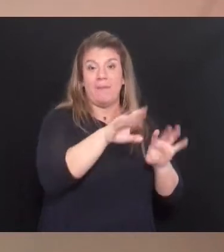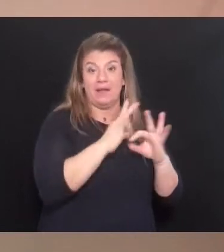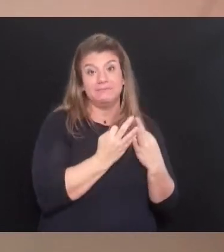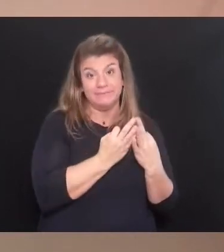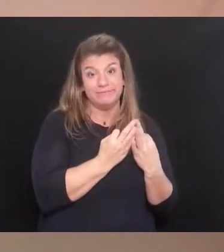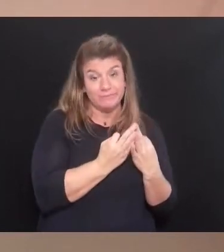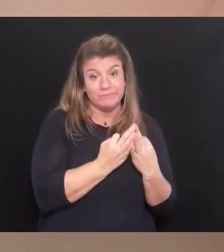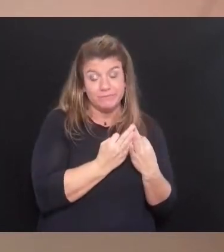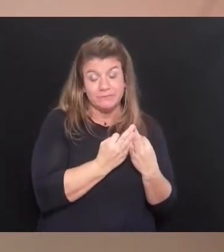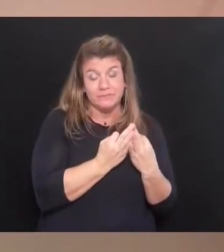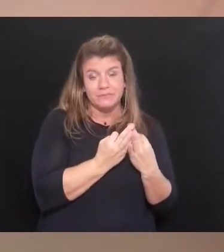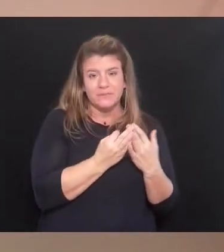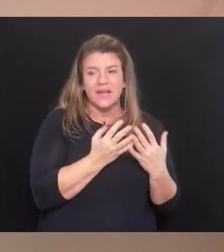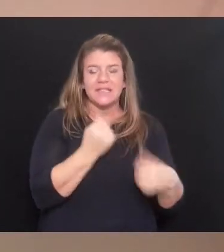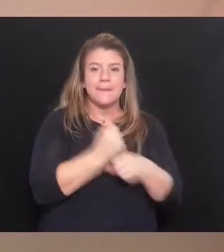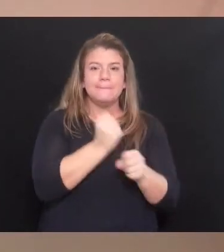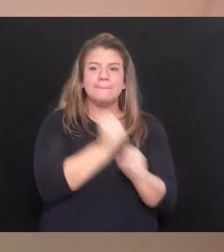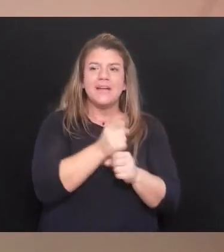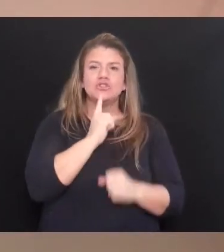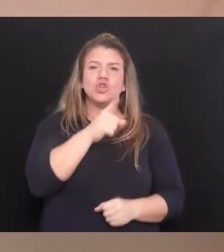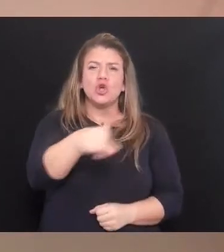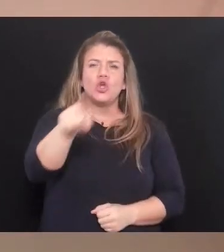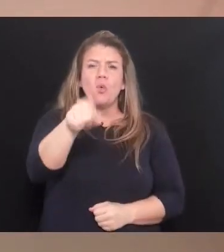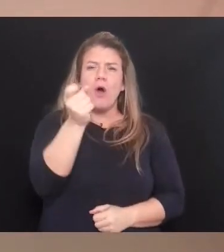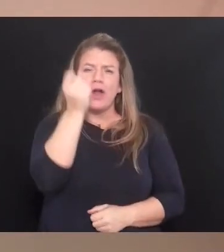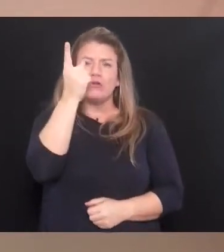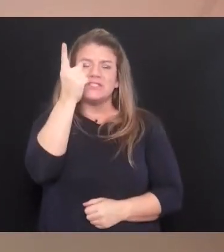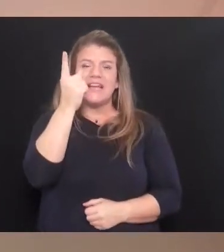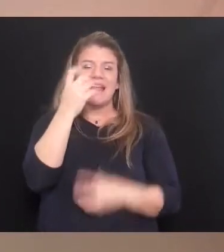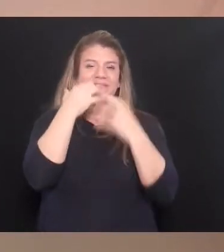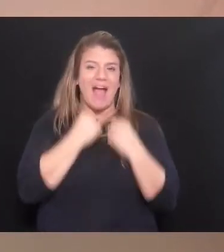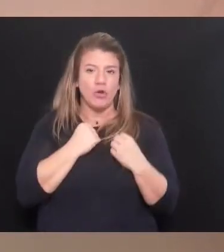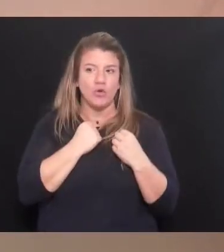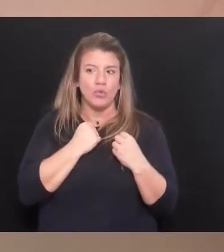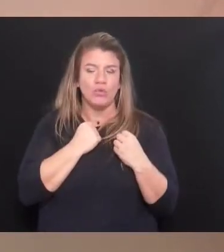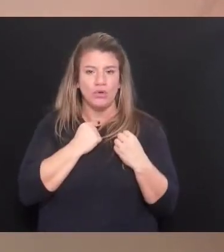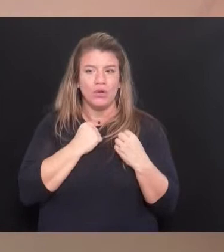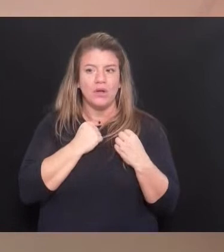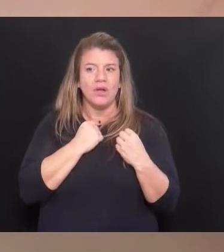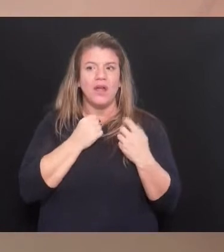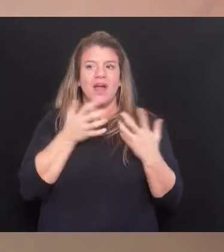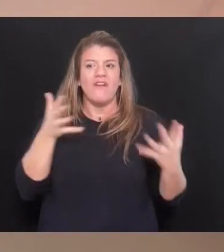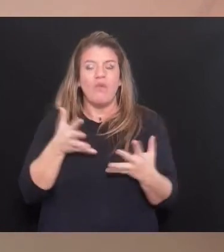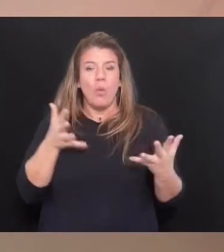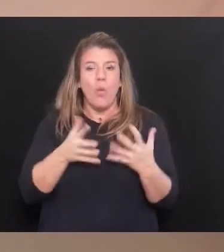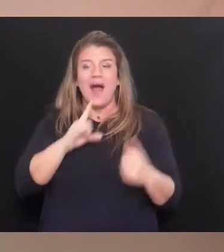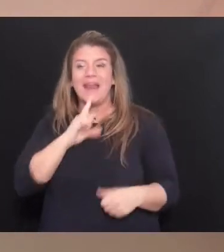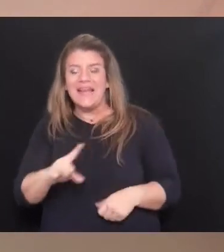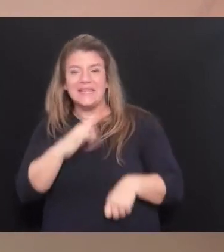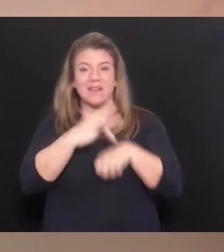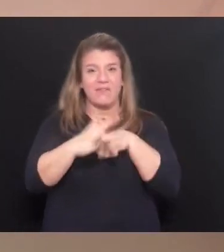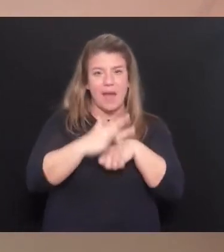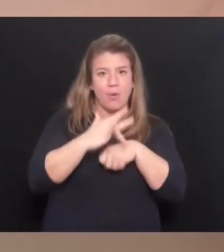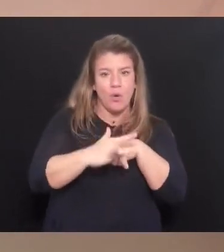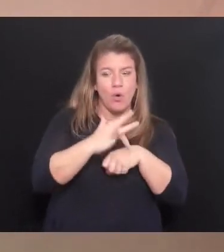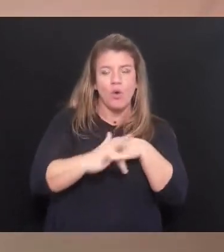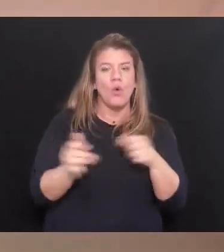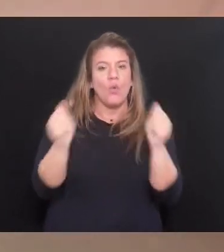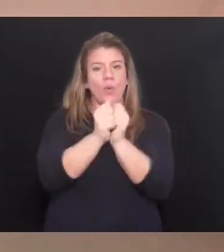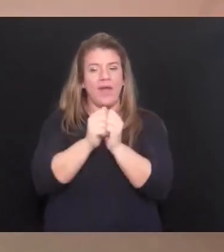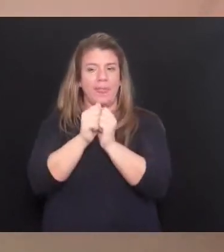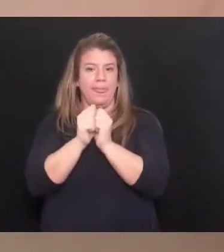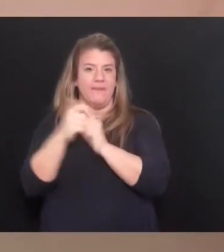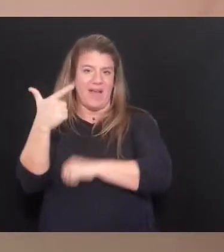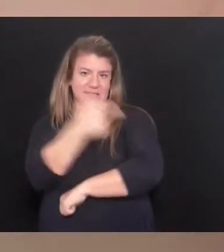families, to make sure that people understand the value of what is available to us with that